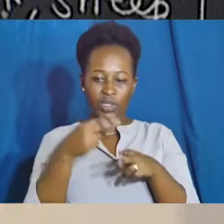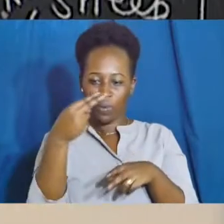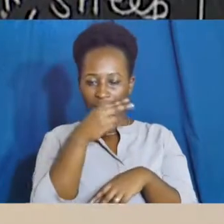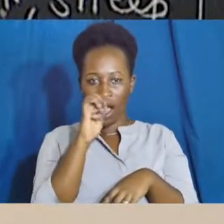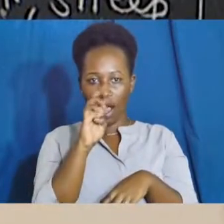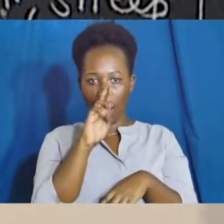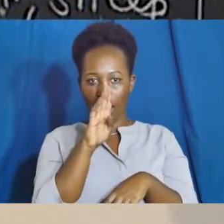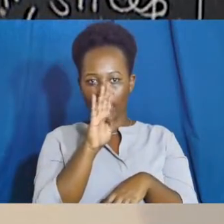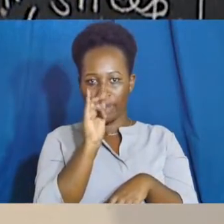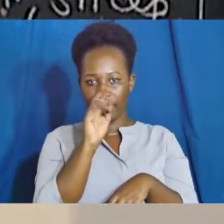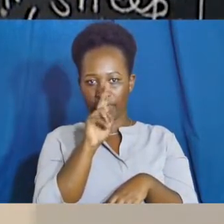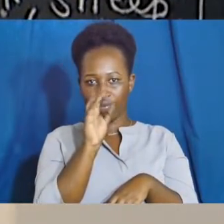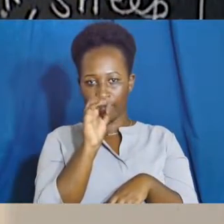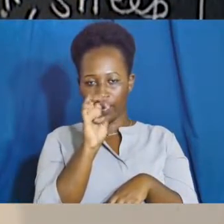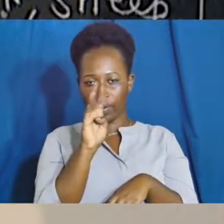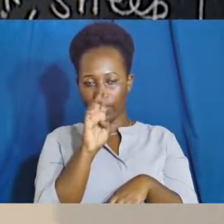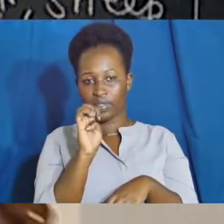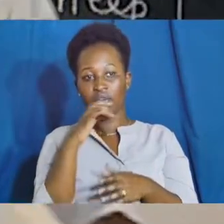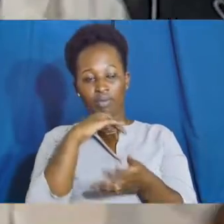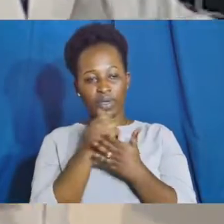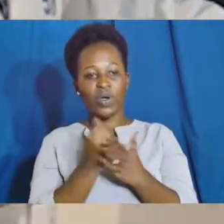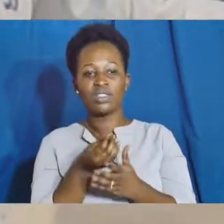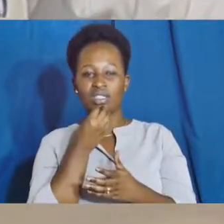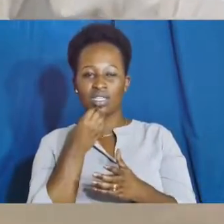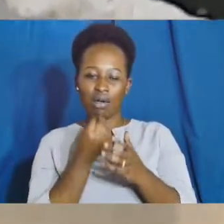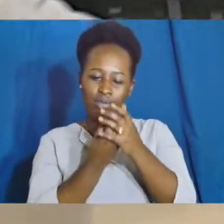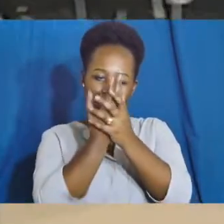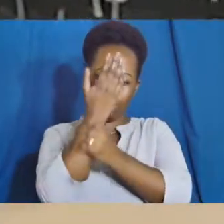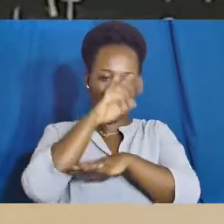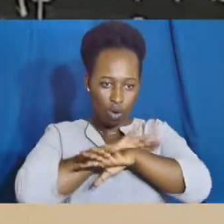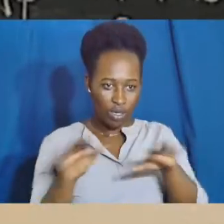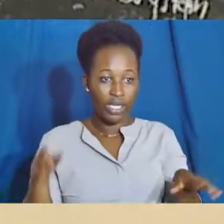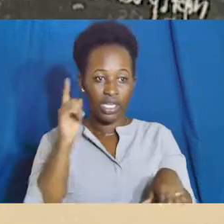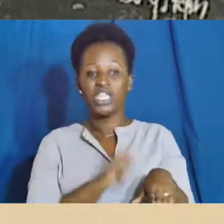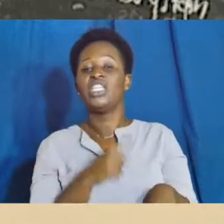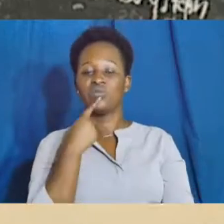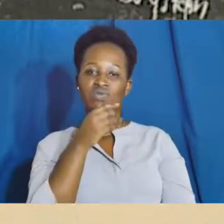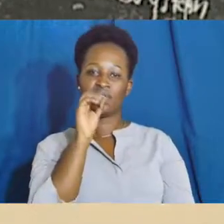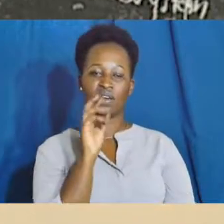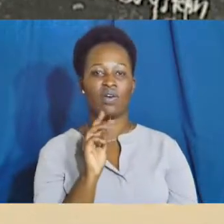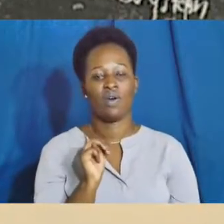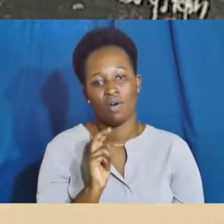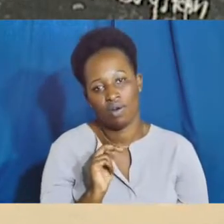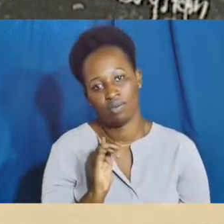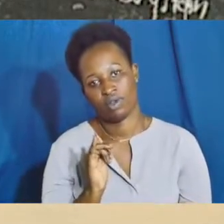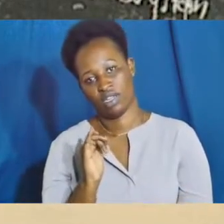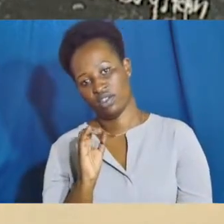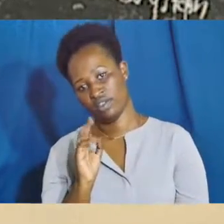eat plants only. Then, when we talk about omnivore, that